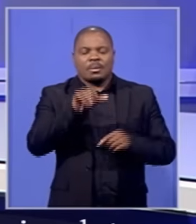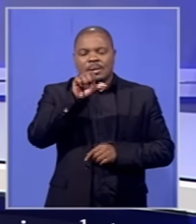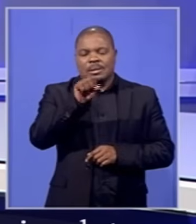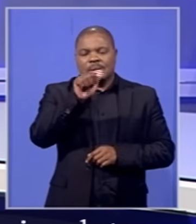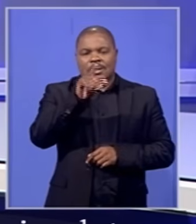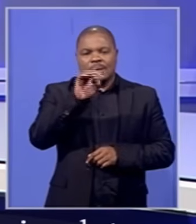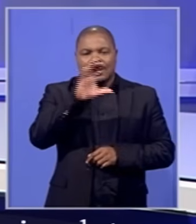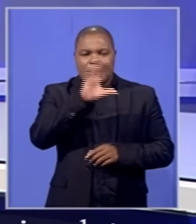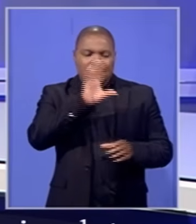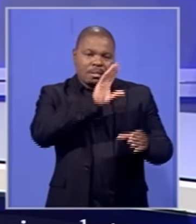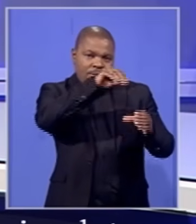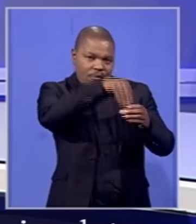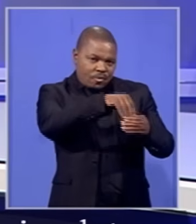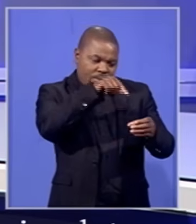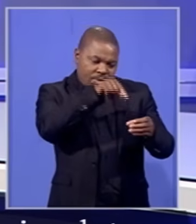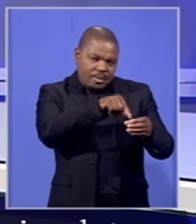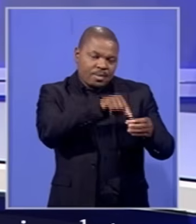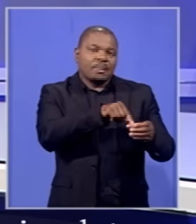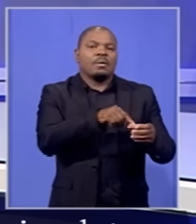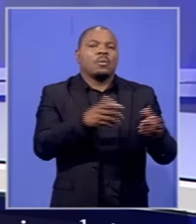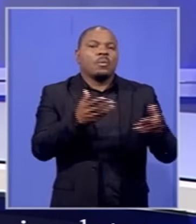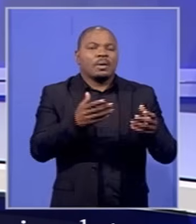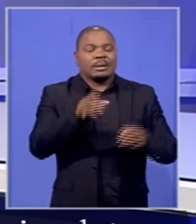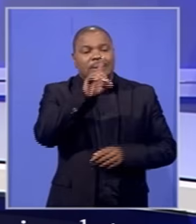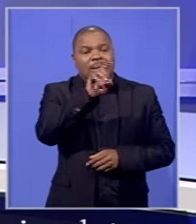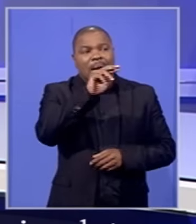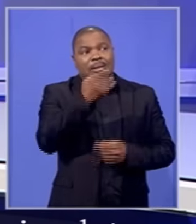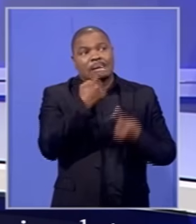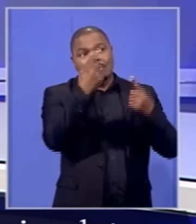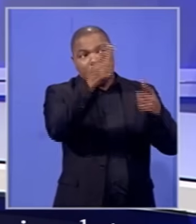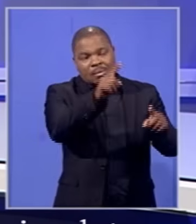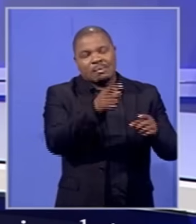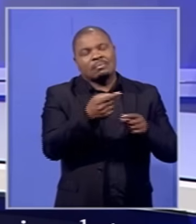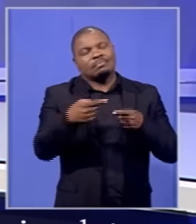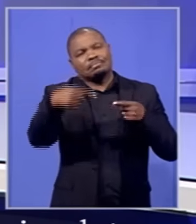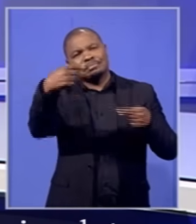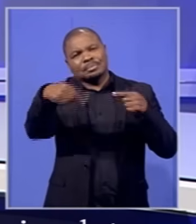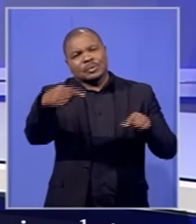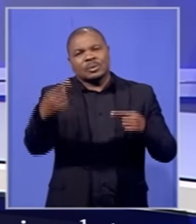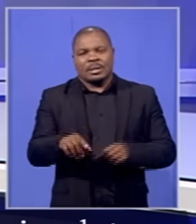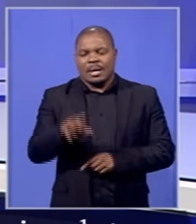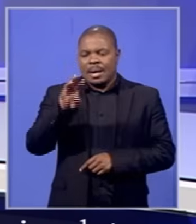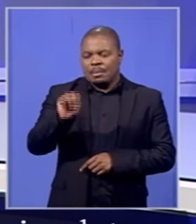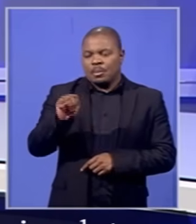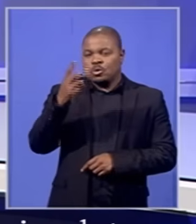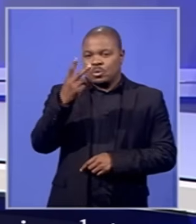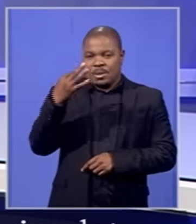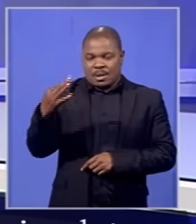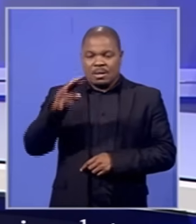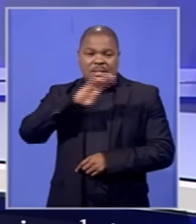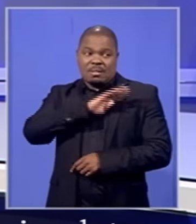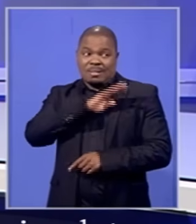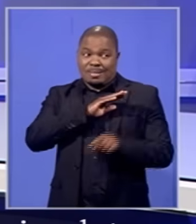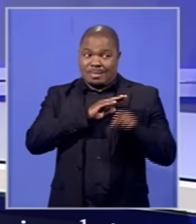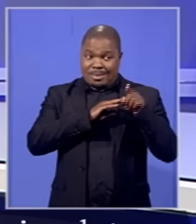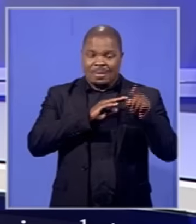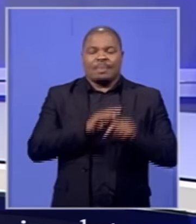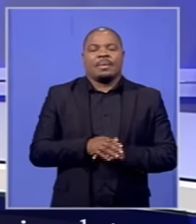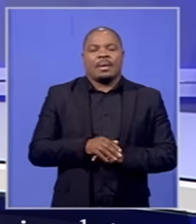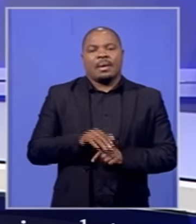Development Community kana SADC kwa DRC a neng a lwantshana le marabele a M23. Moeteledipele